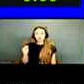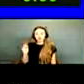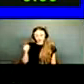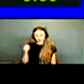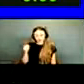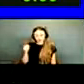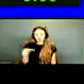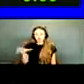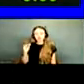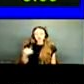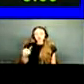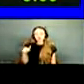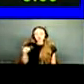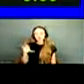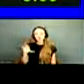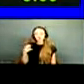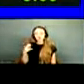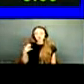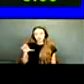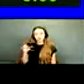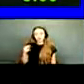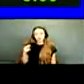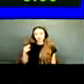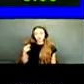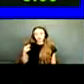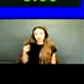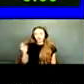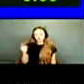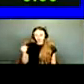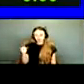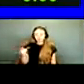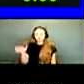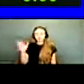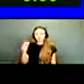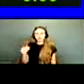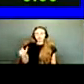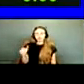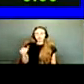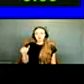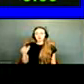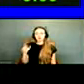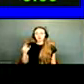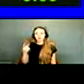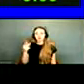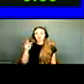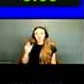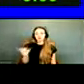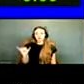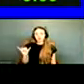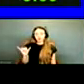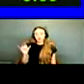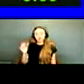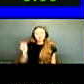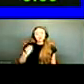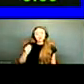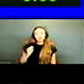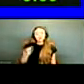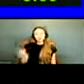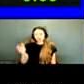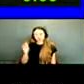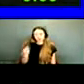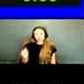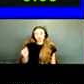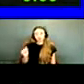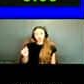votes yes. Councilmember Che? Yes. Councilmember Che votes yes. Councilmember Gray? Yes. Councilmember Gray votes